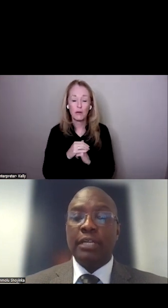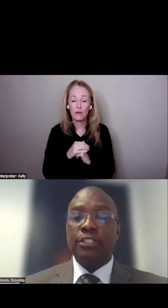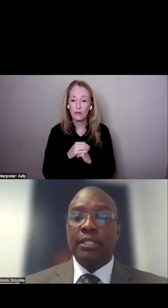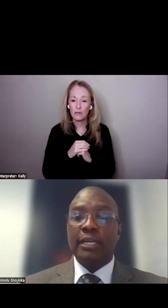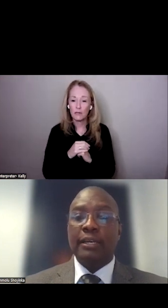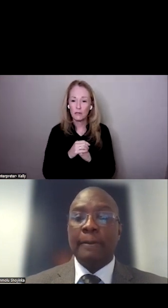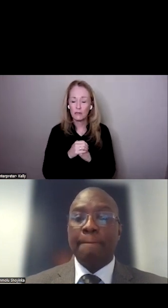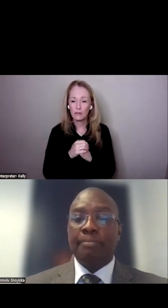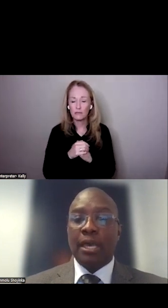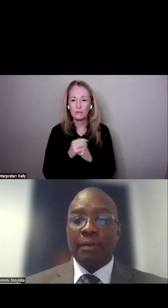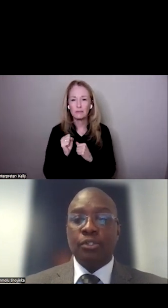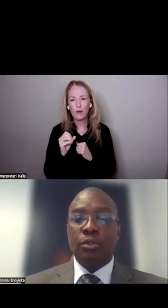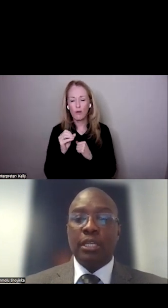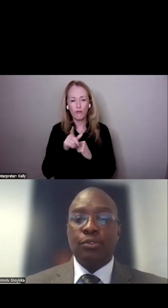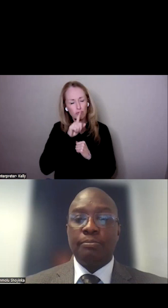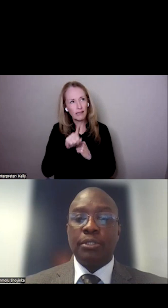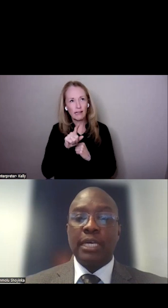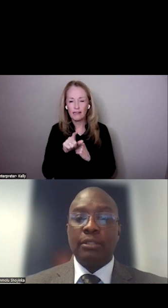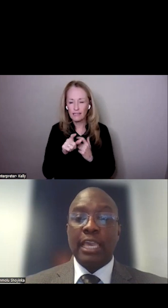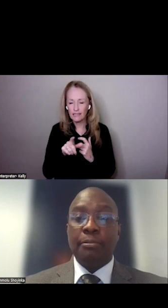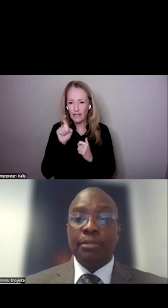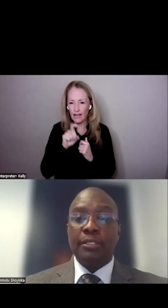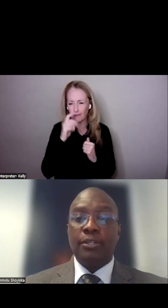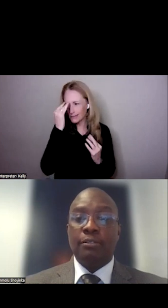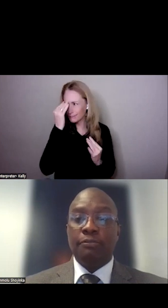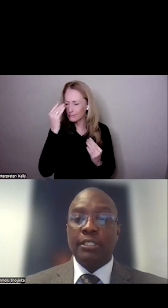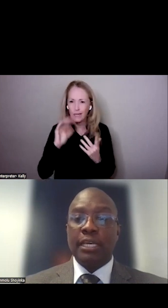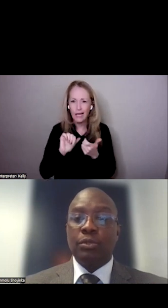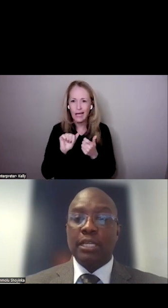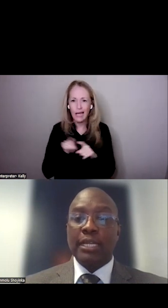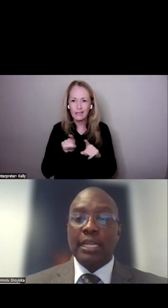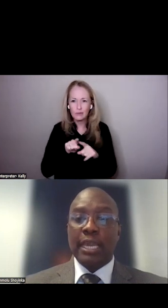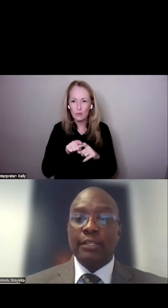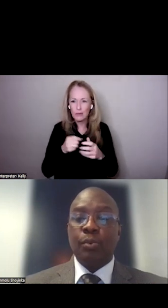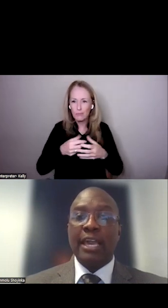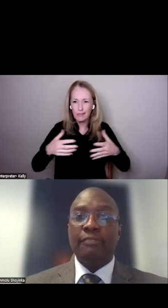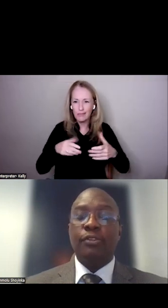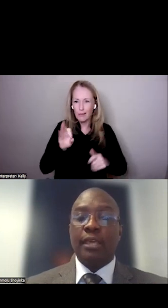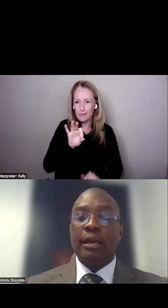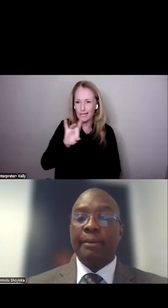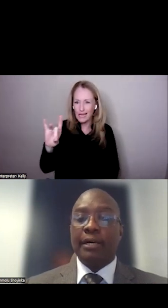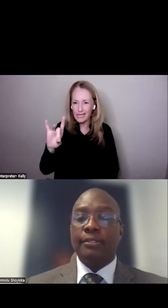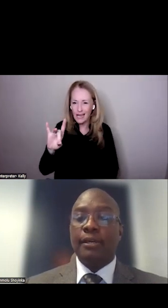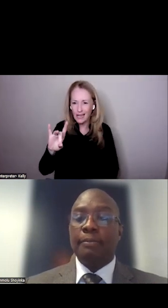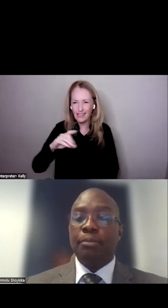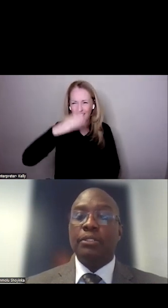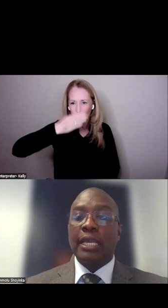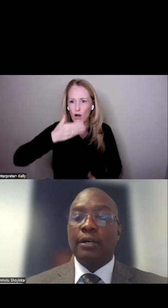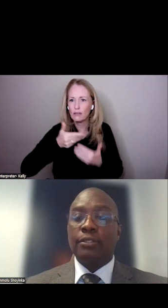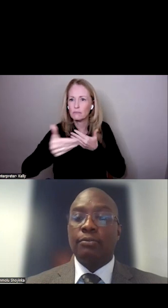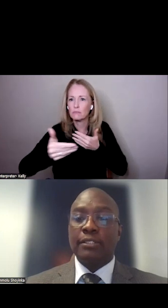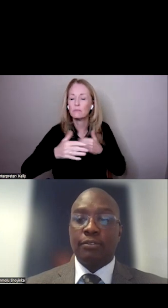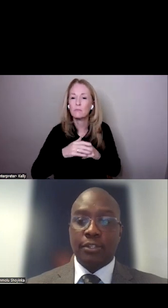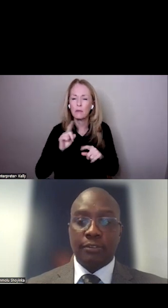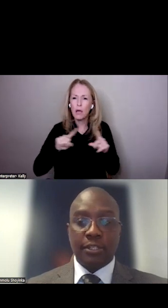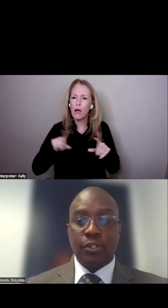think the reflection that absolutely, as we build out the capability on the front end with 988, we have to think about building